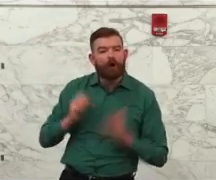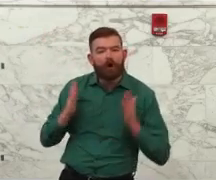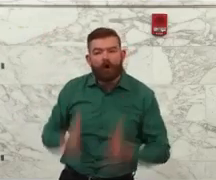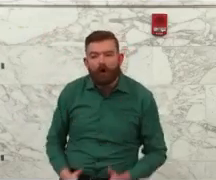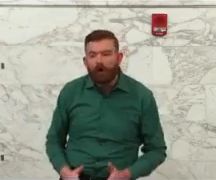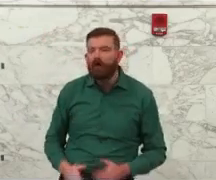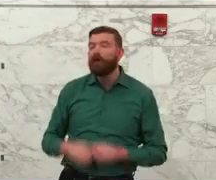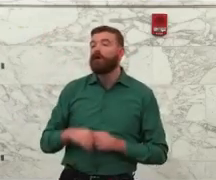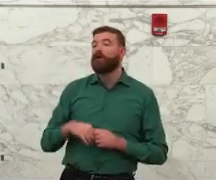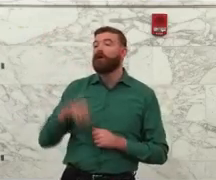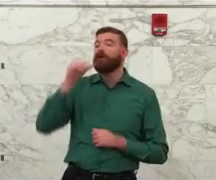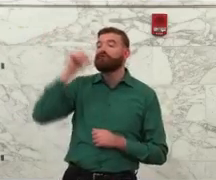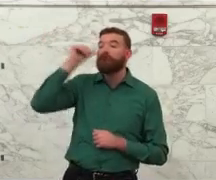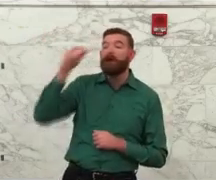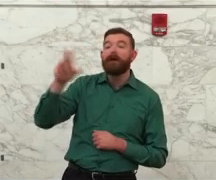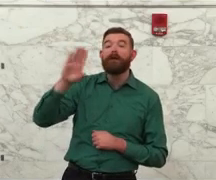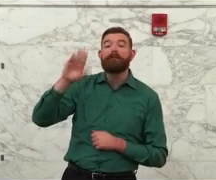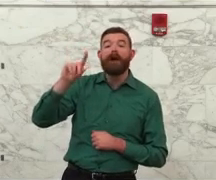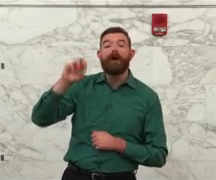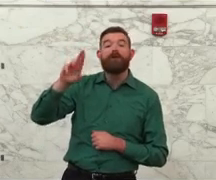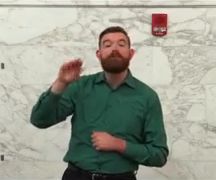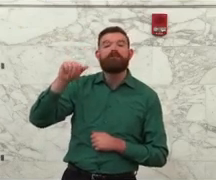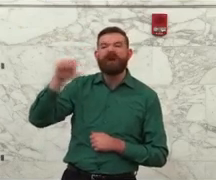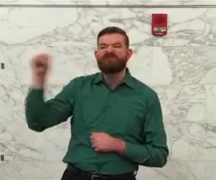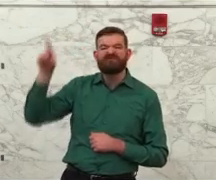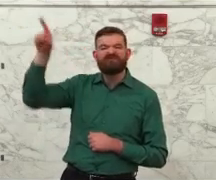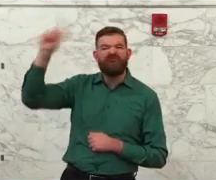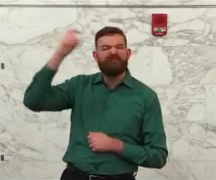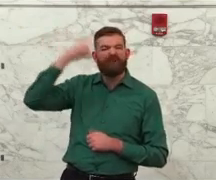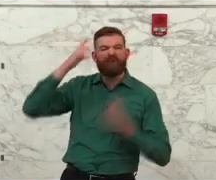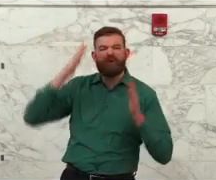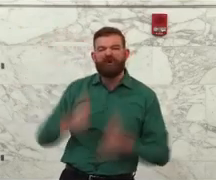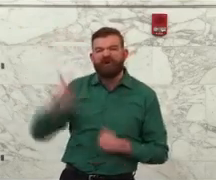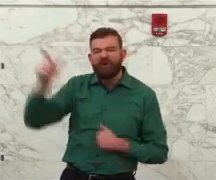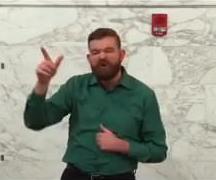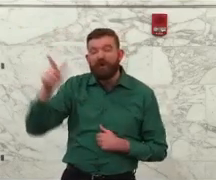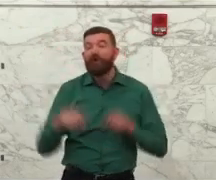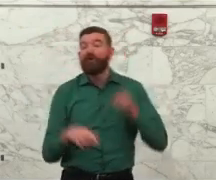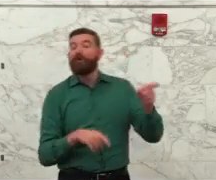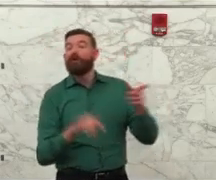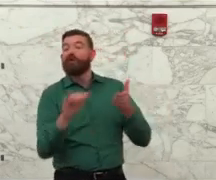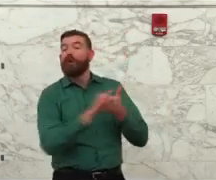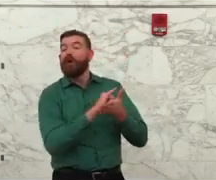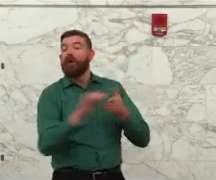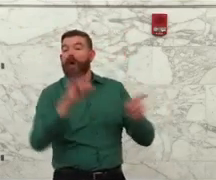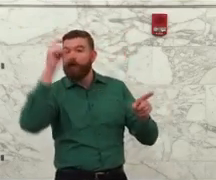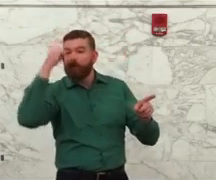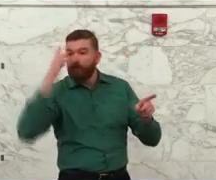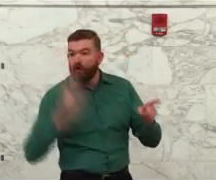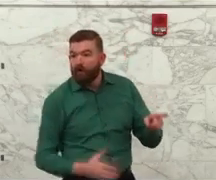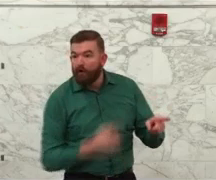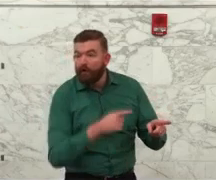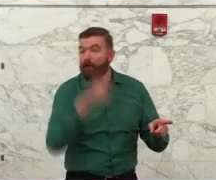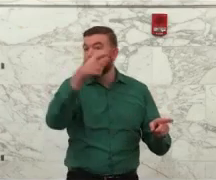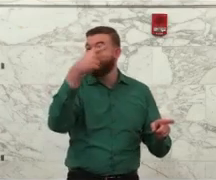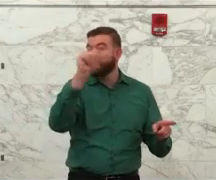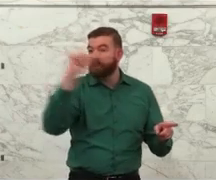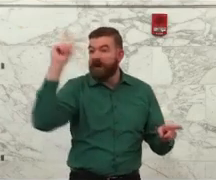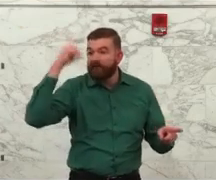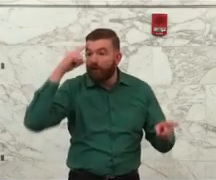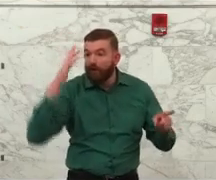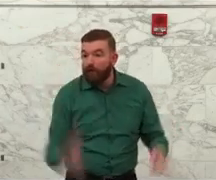Charlie Baker in Massachusetts, Andrew Cuomo in New York, Ned Lamont in Connecticut, Tom Wolfe in Pennsylvania, Jay Inslee